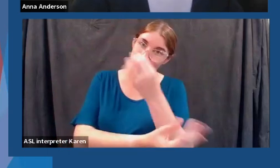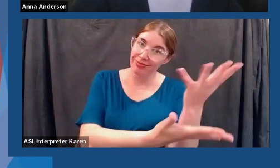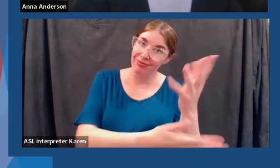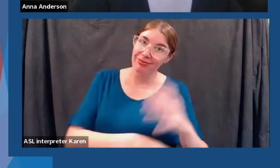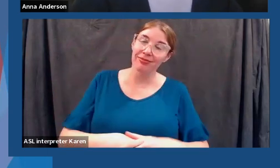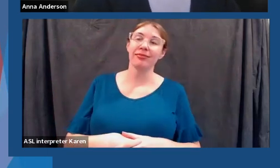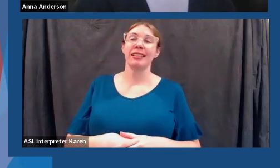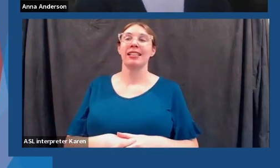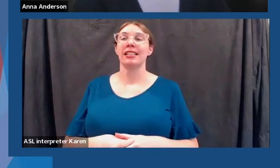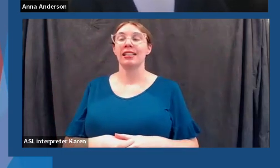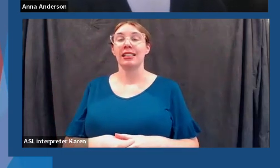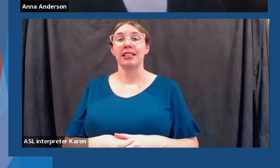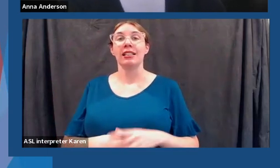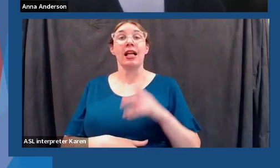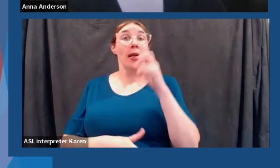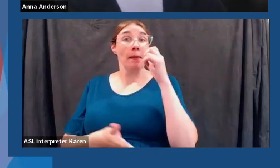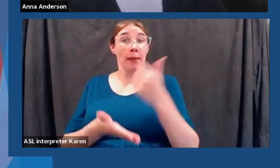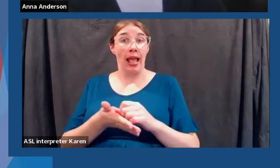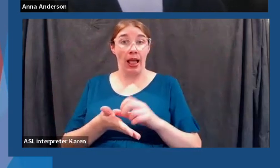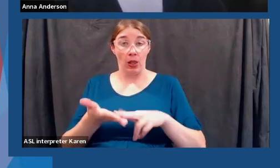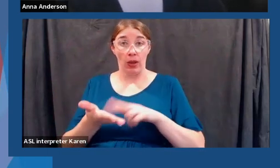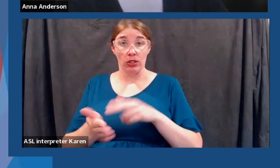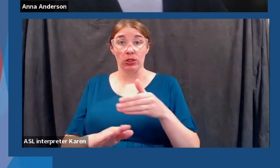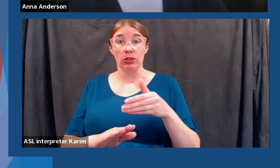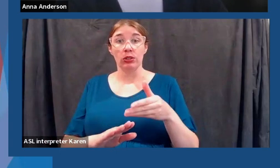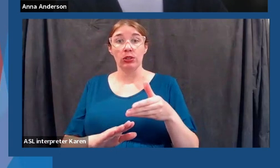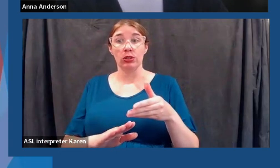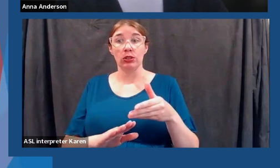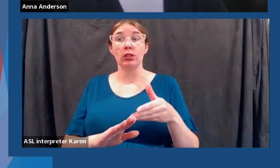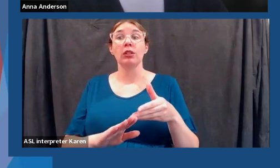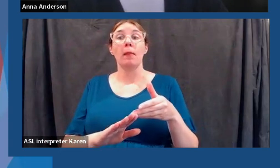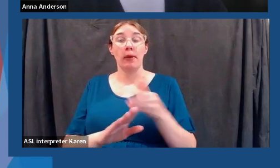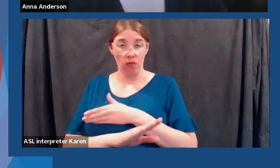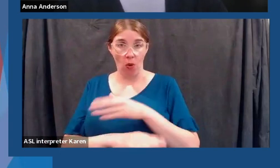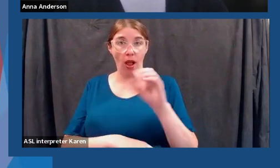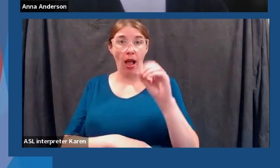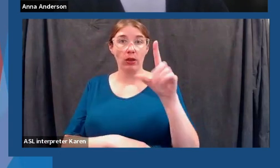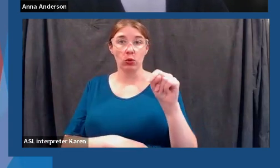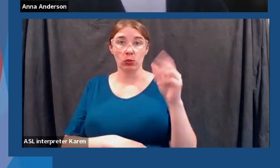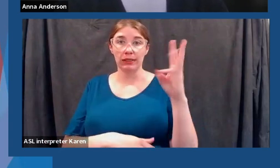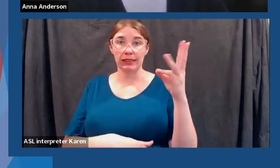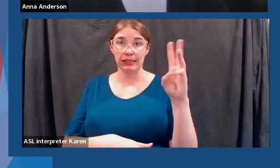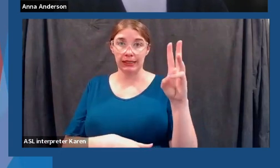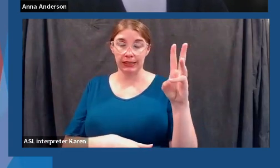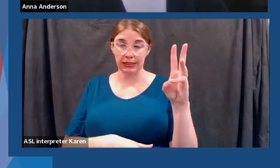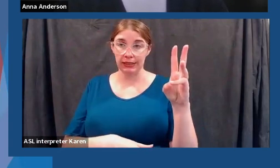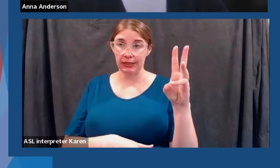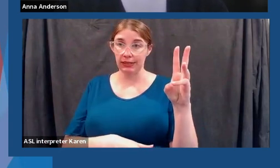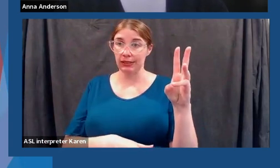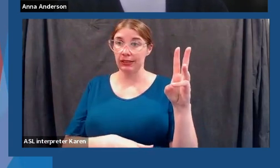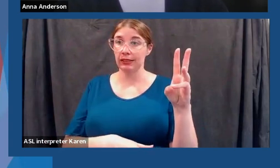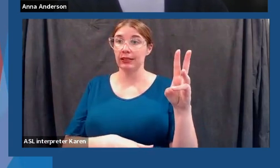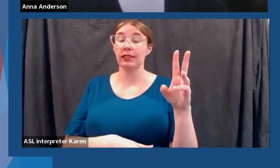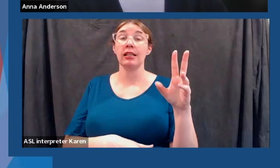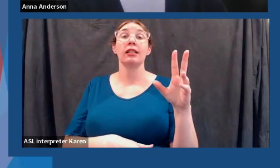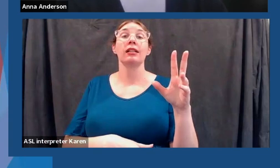to register by mail before October, or no later than October 16th. Same with registering to